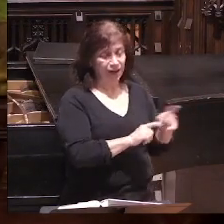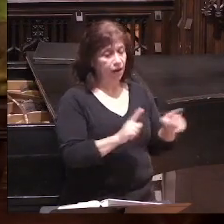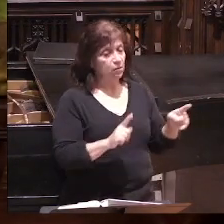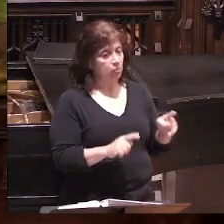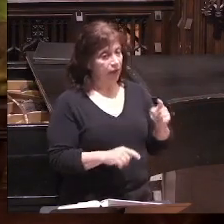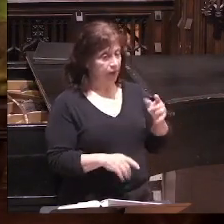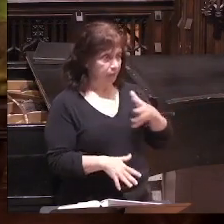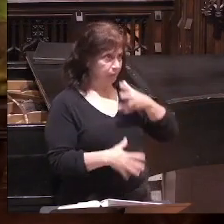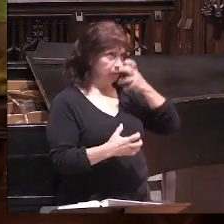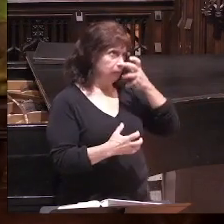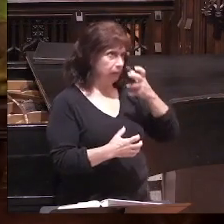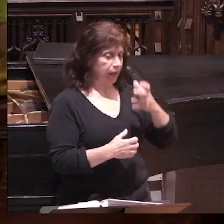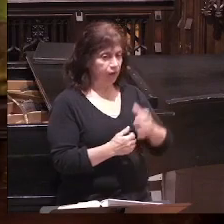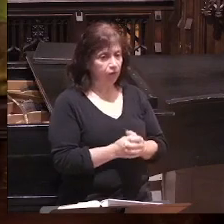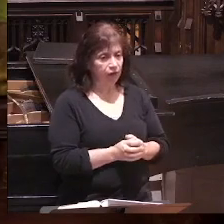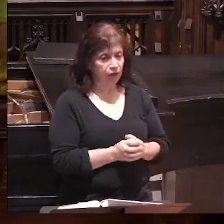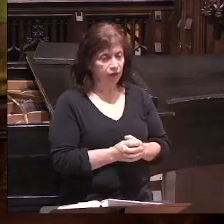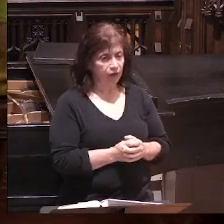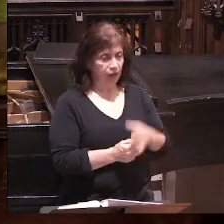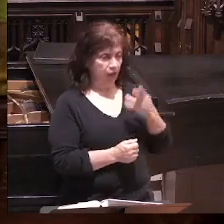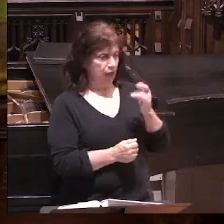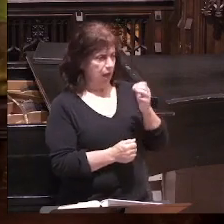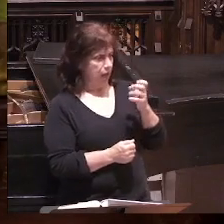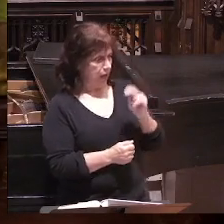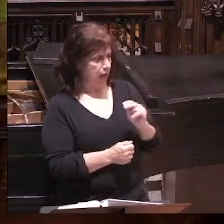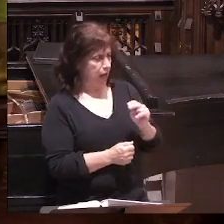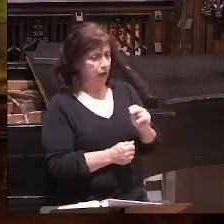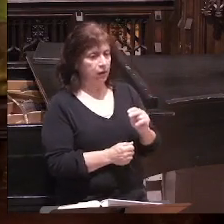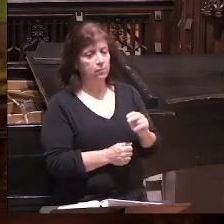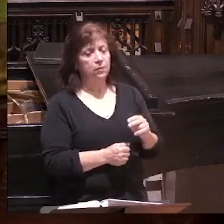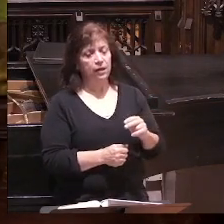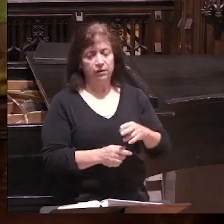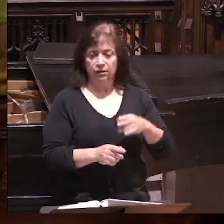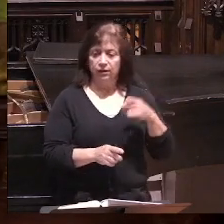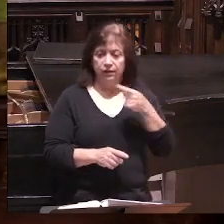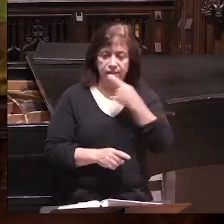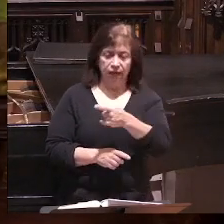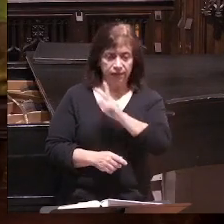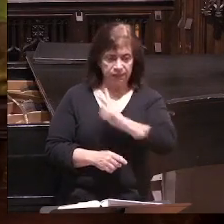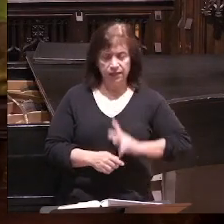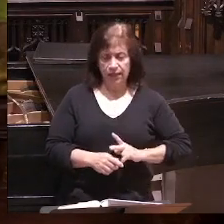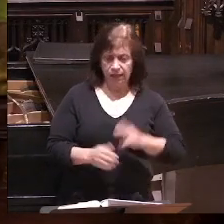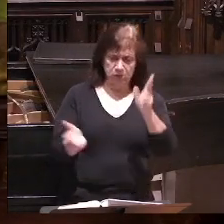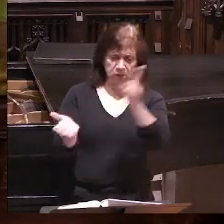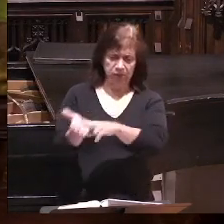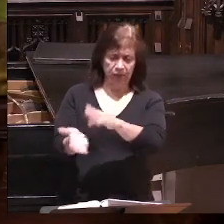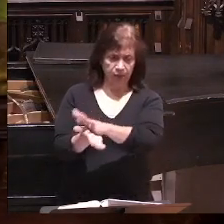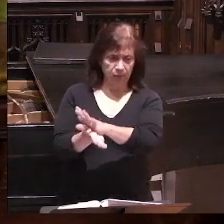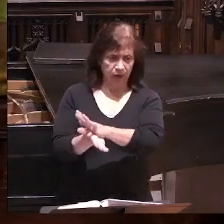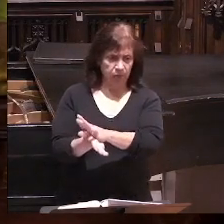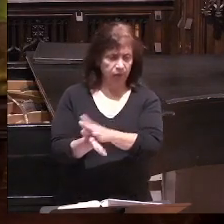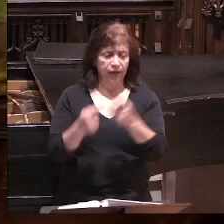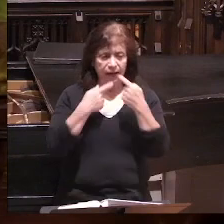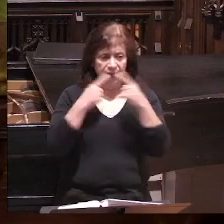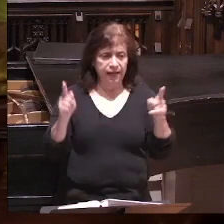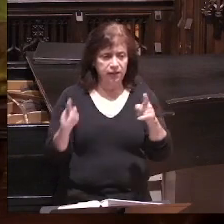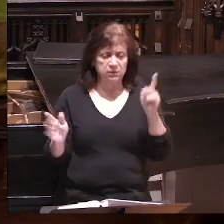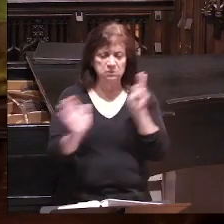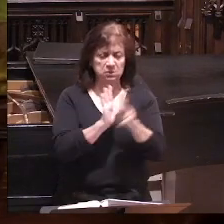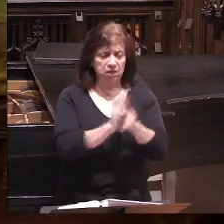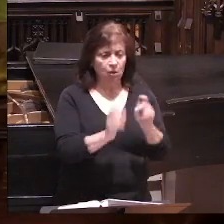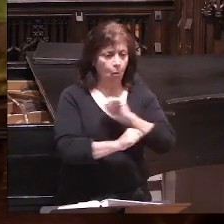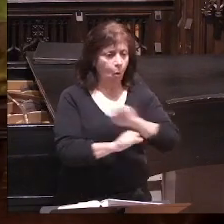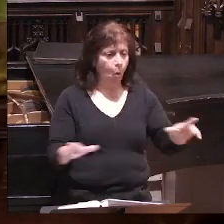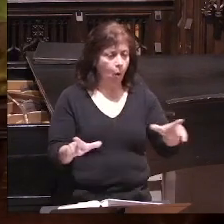angrier than a hornet, Haman gets the king to sign an edict announcing the complete annihilation of